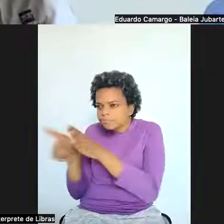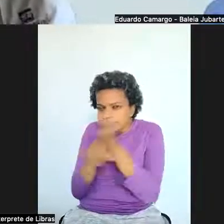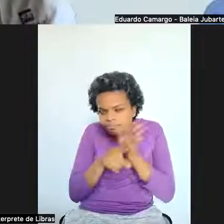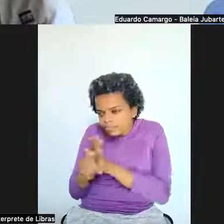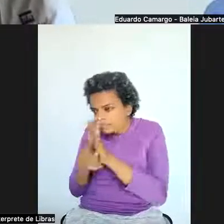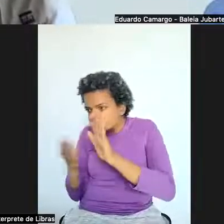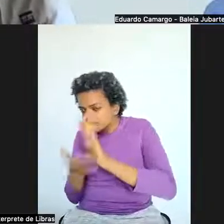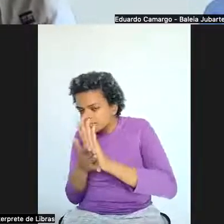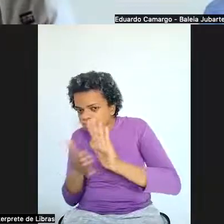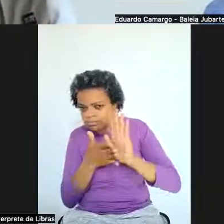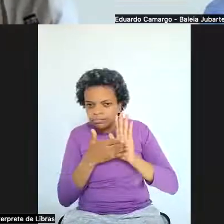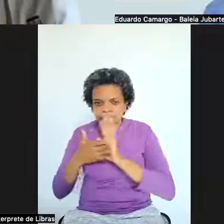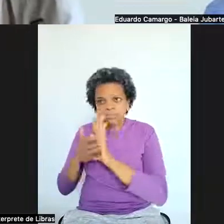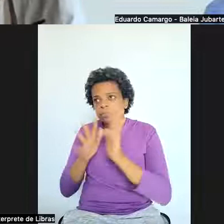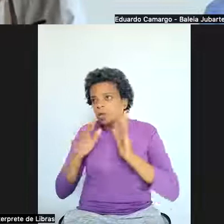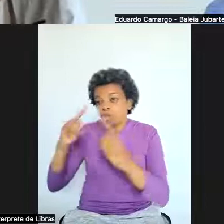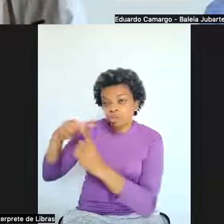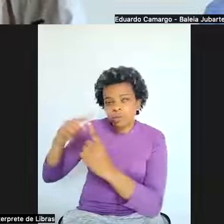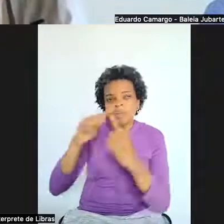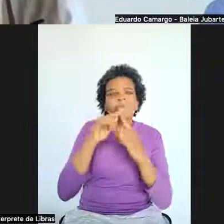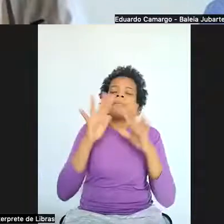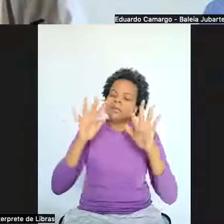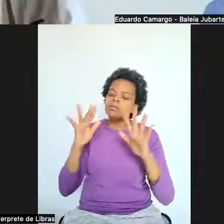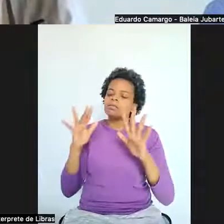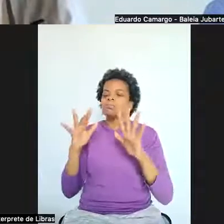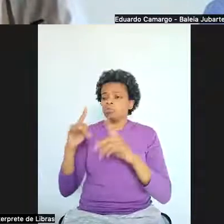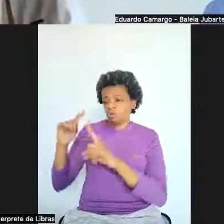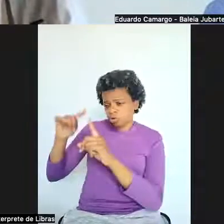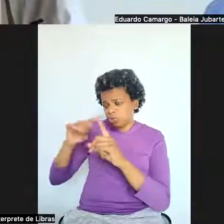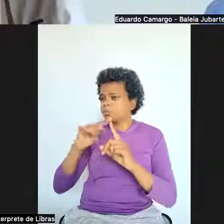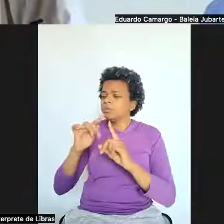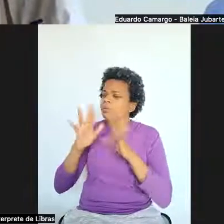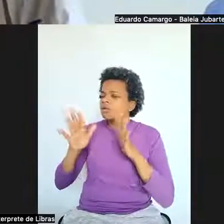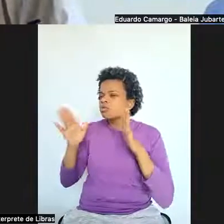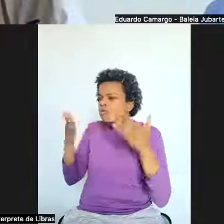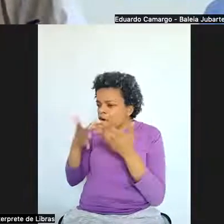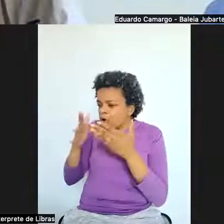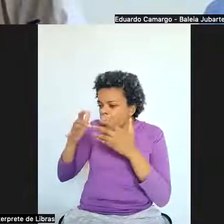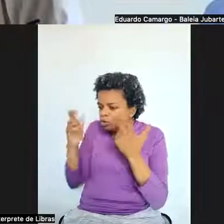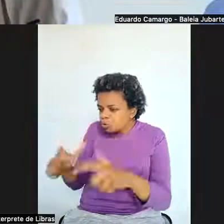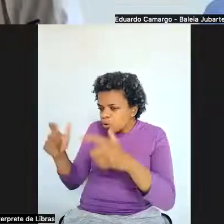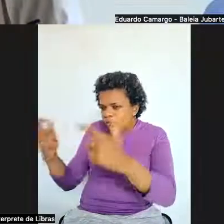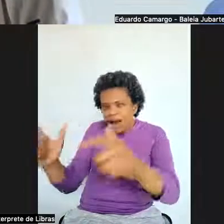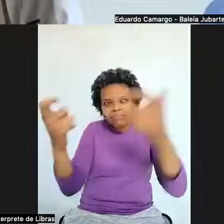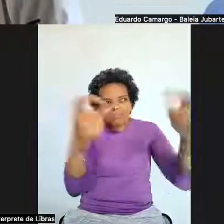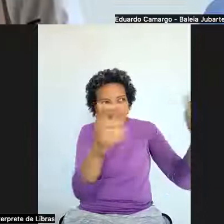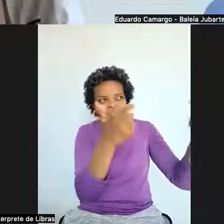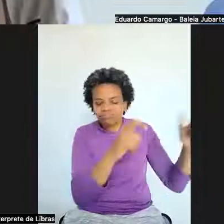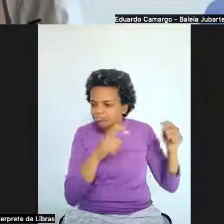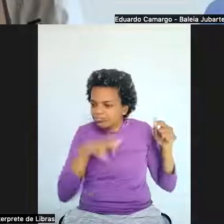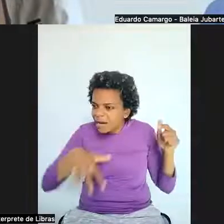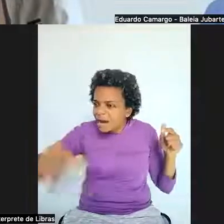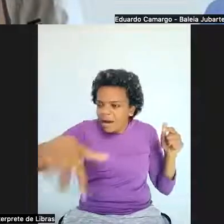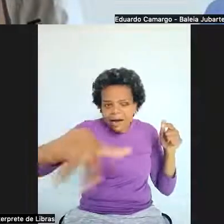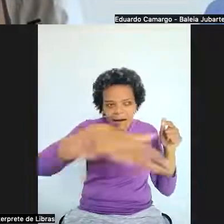having baby steps about our knowledge, in terms of our knowledge of the areas, about the environment and the species. And a